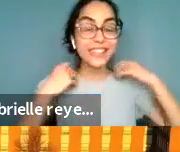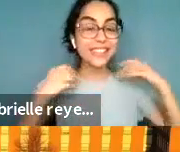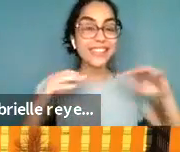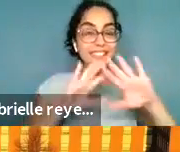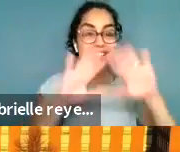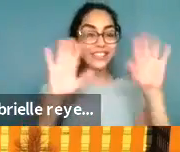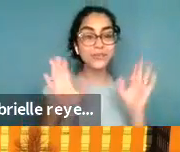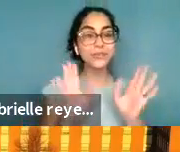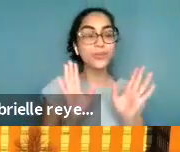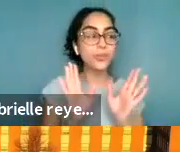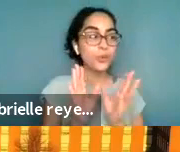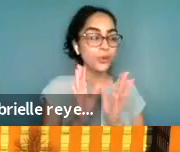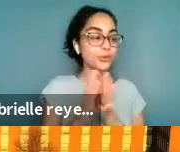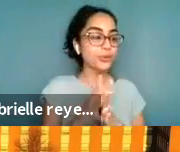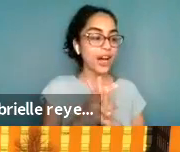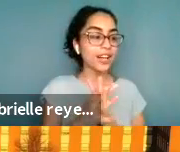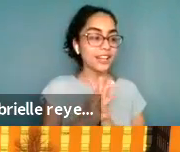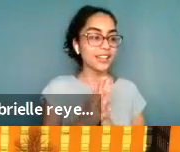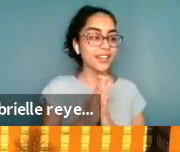it was